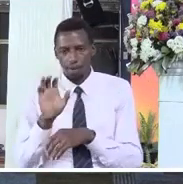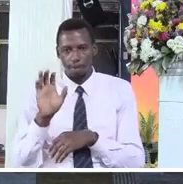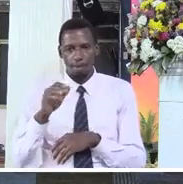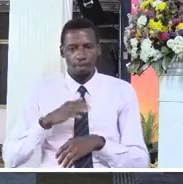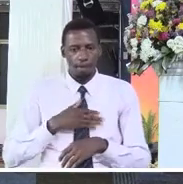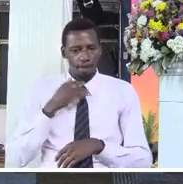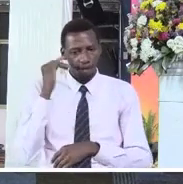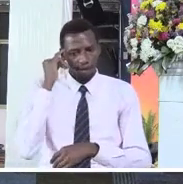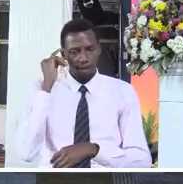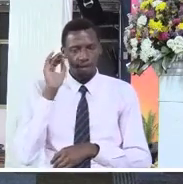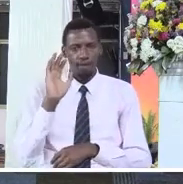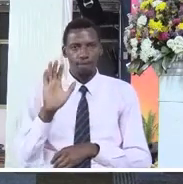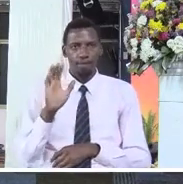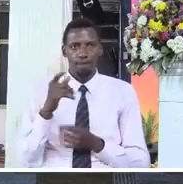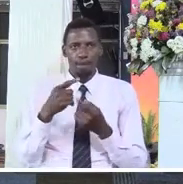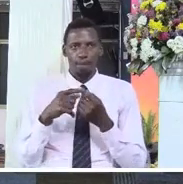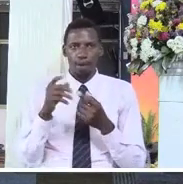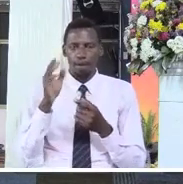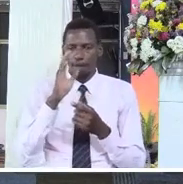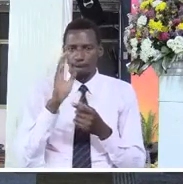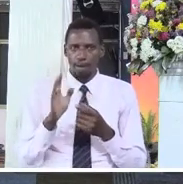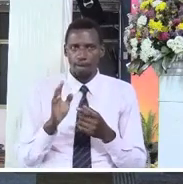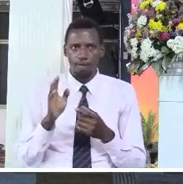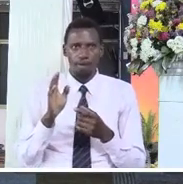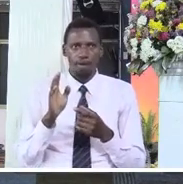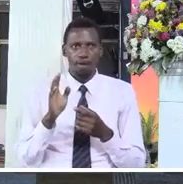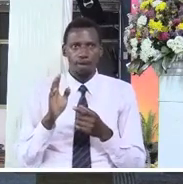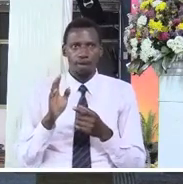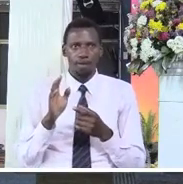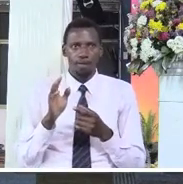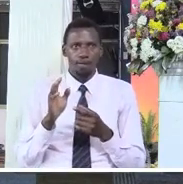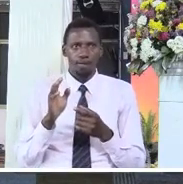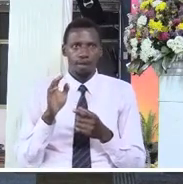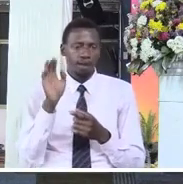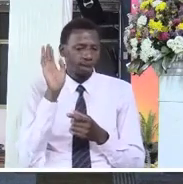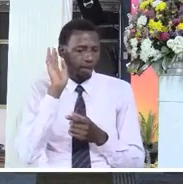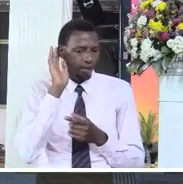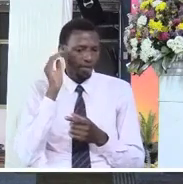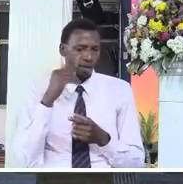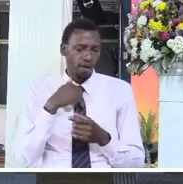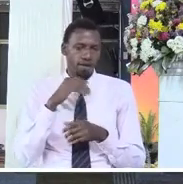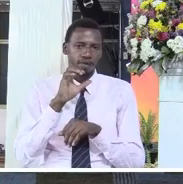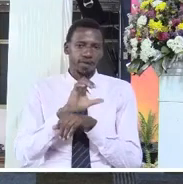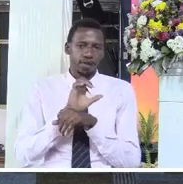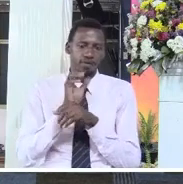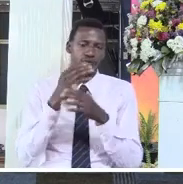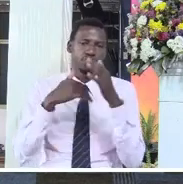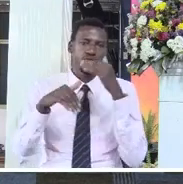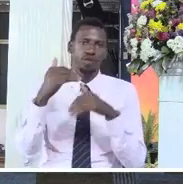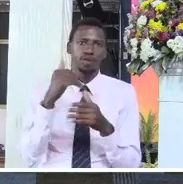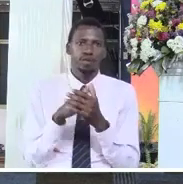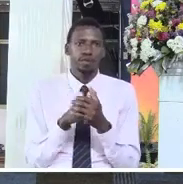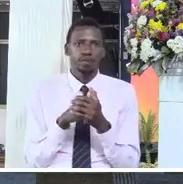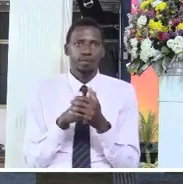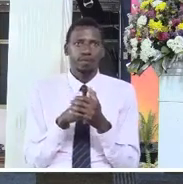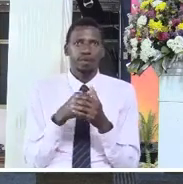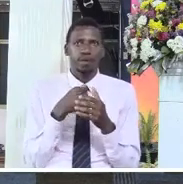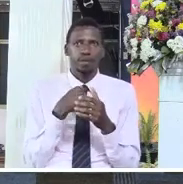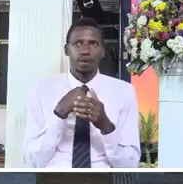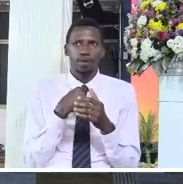had. It never occurred to me that there was a church on campus. So he told me to, I think I